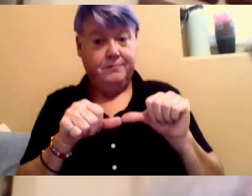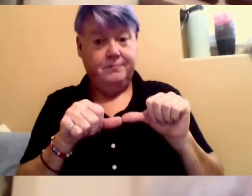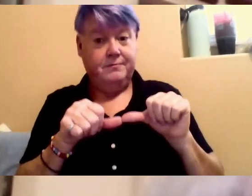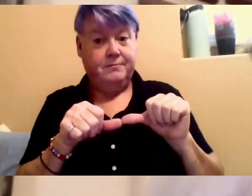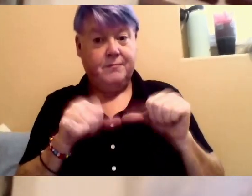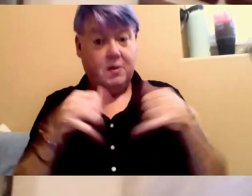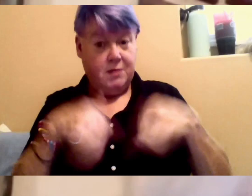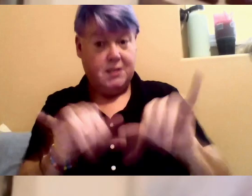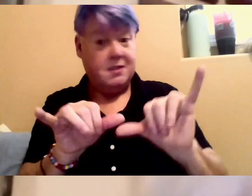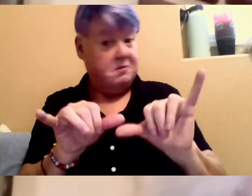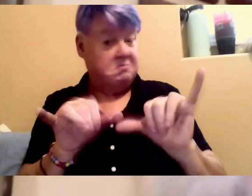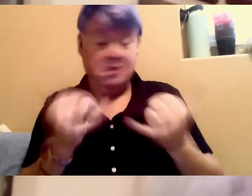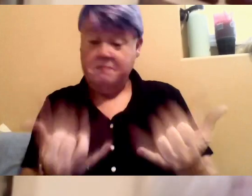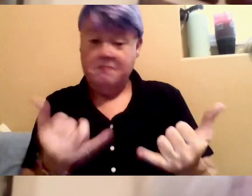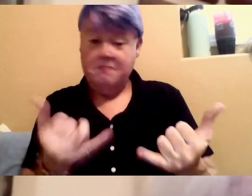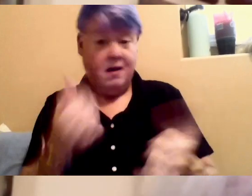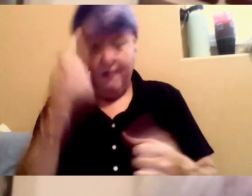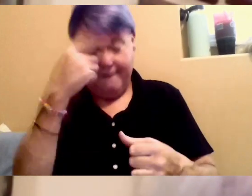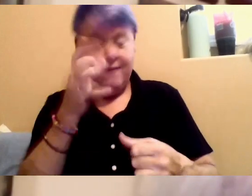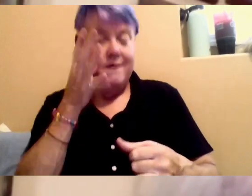know, for farms.